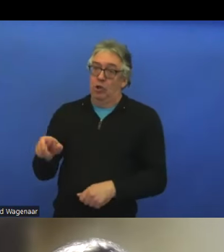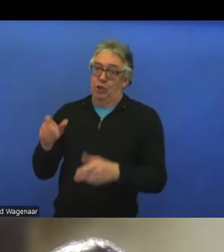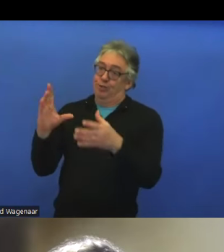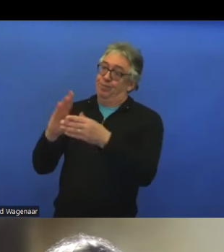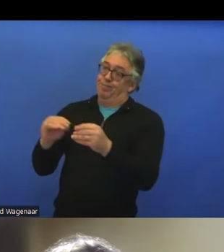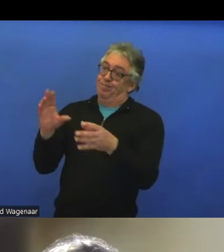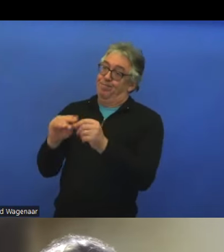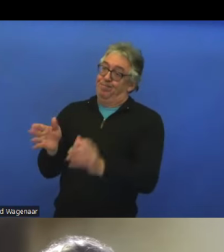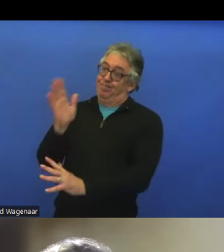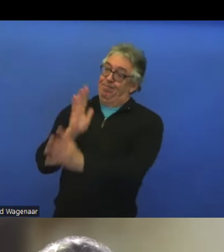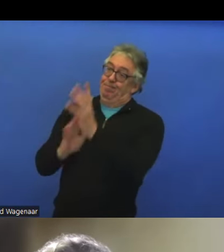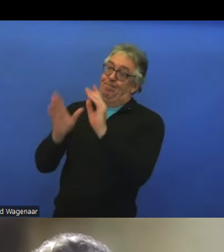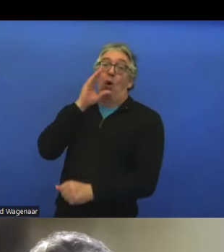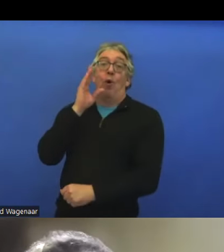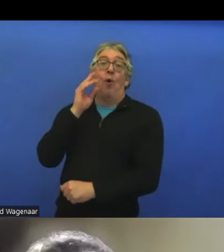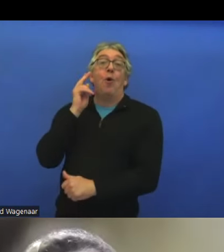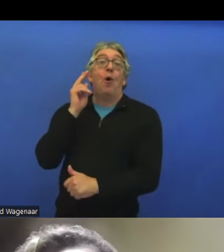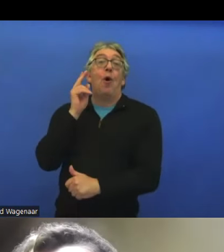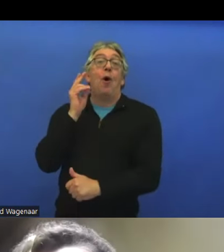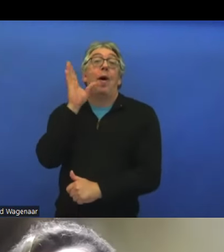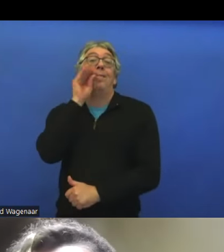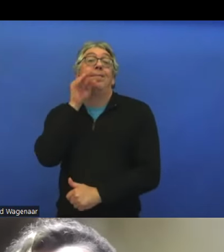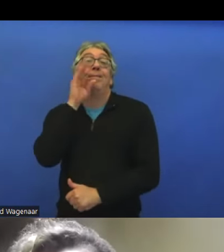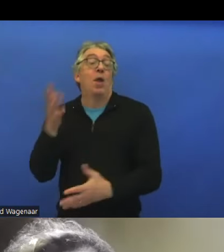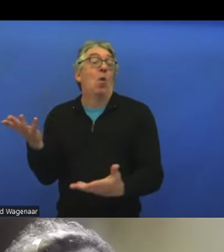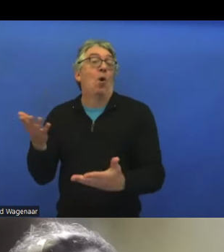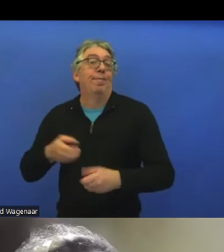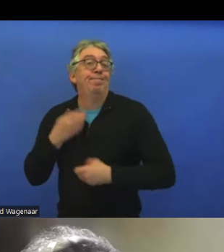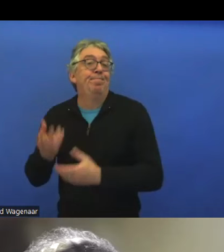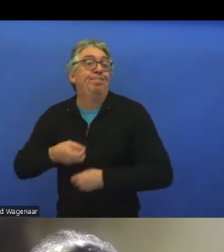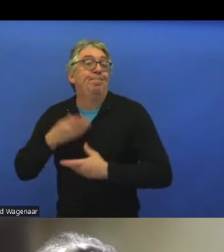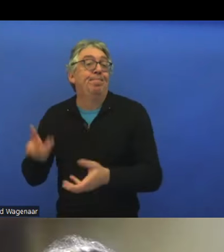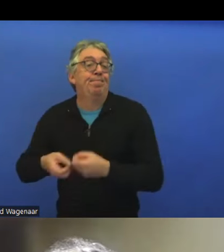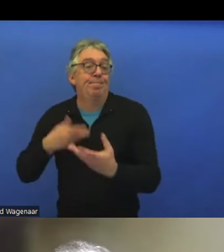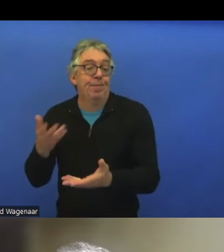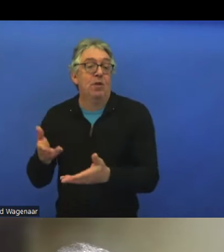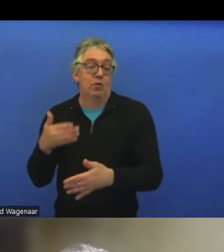the different accommodations that are being recommended to